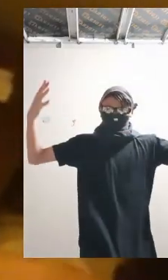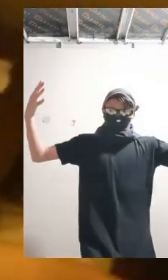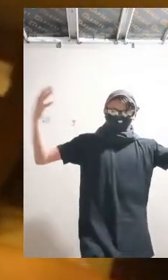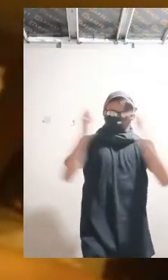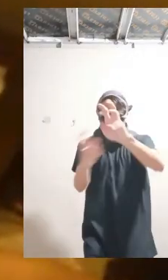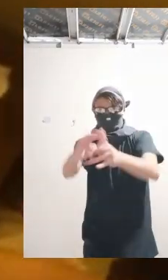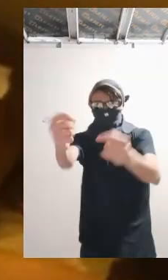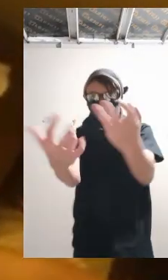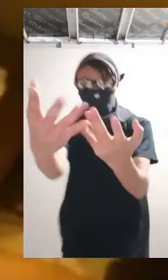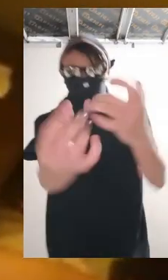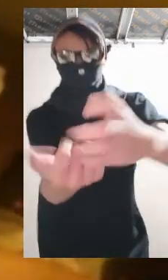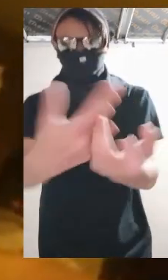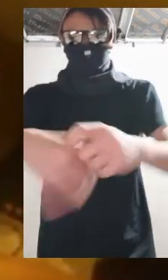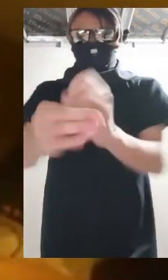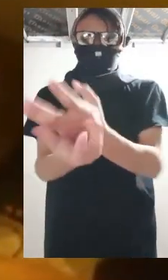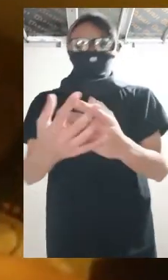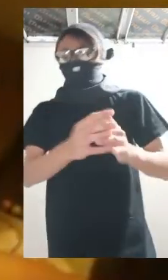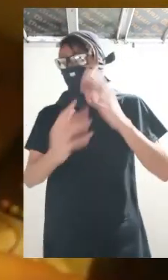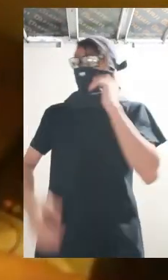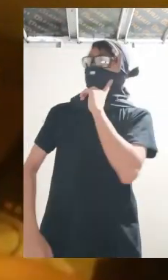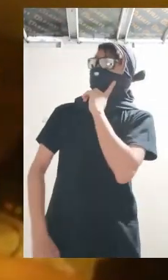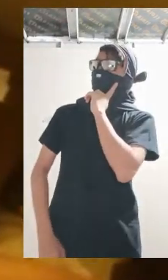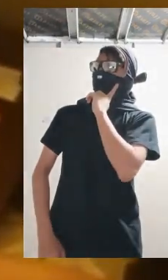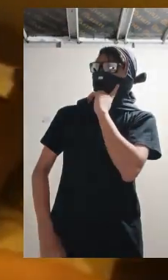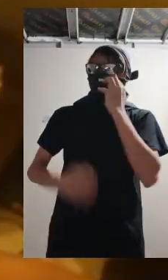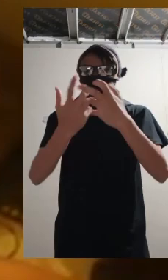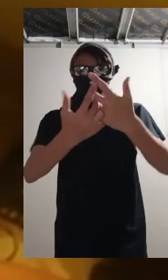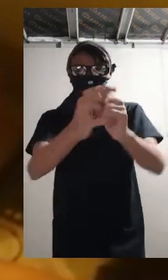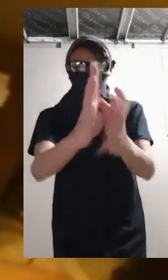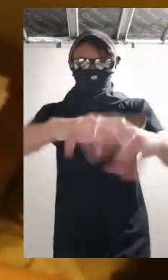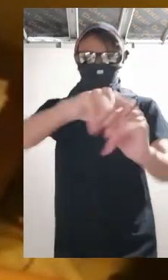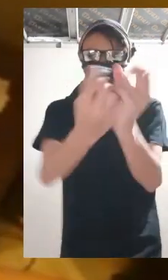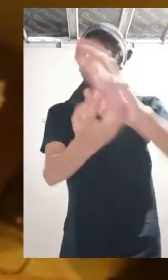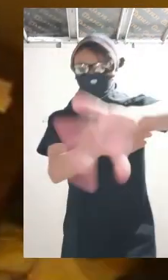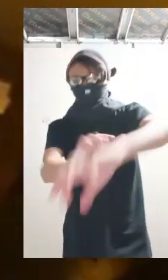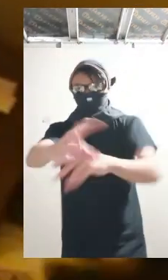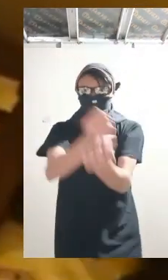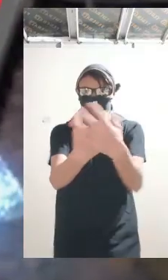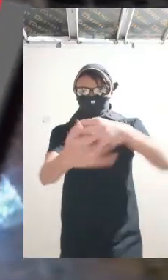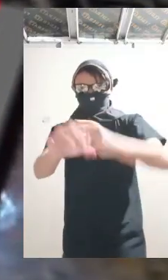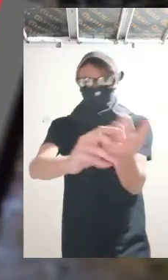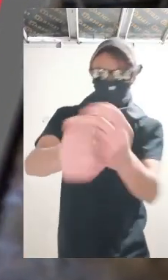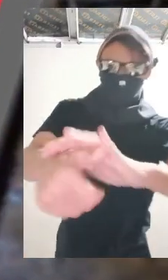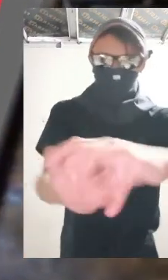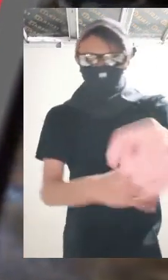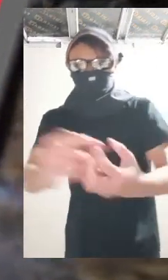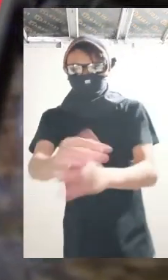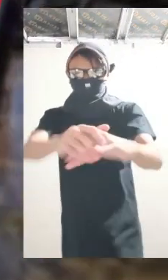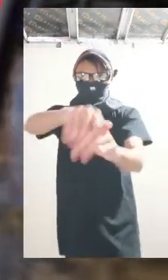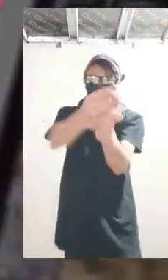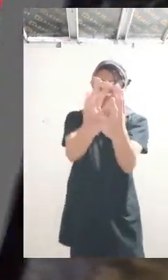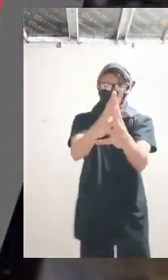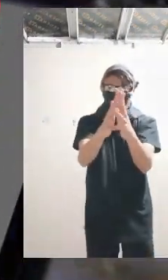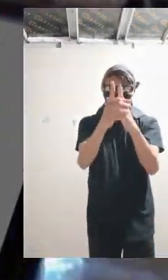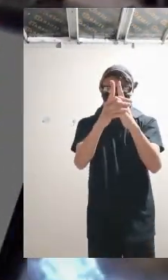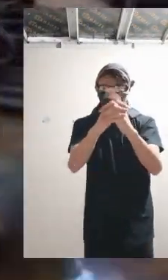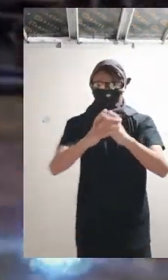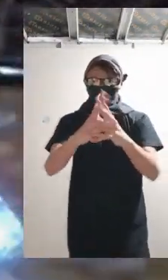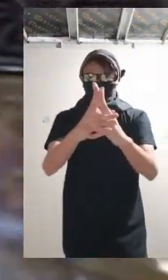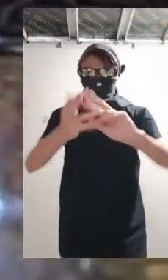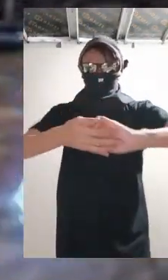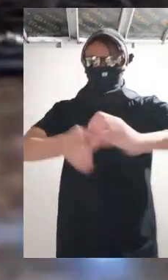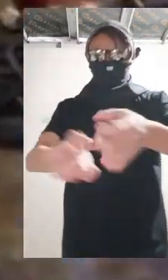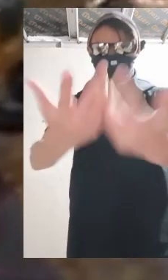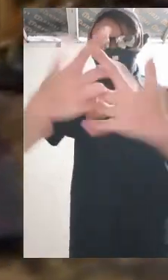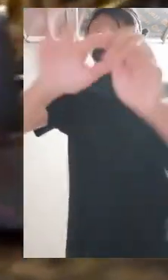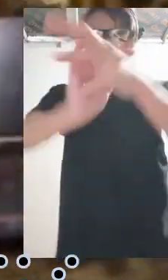vulnerabilities, security gaps in networks, configurations, or protocol. Human vulnerabilities, mistakes made by